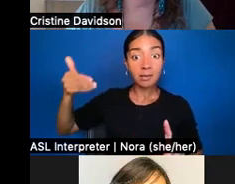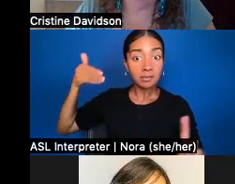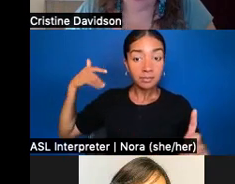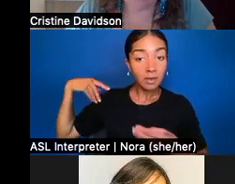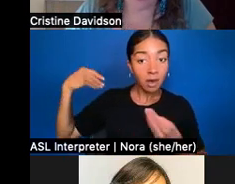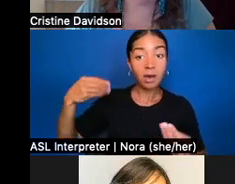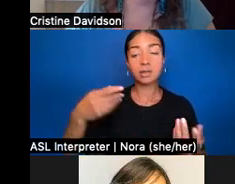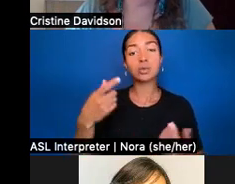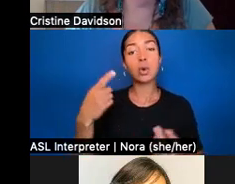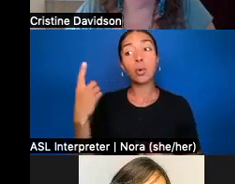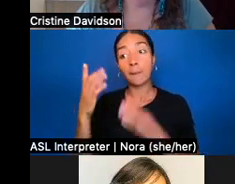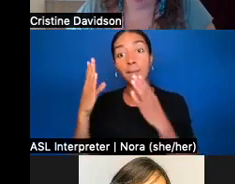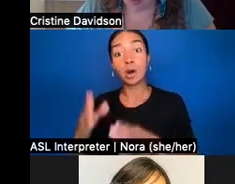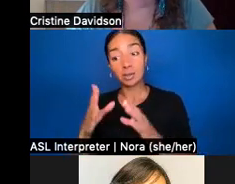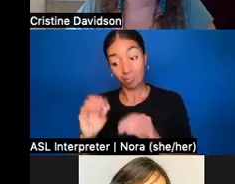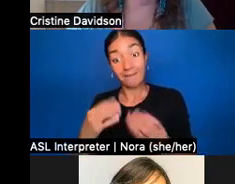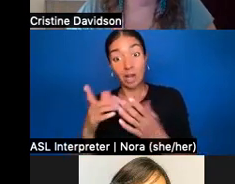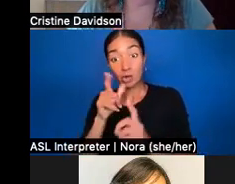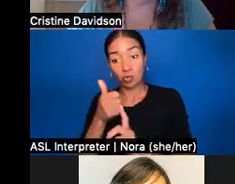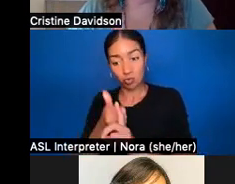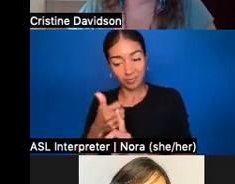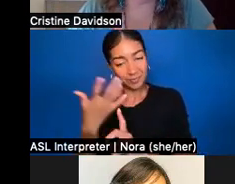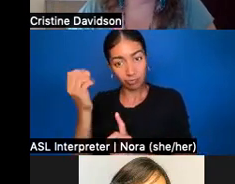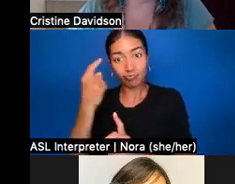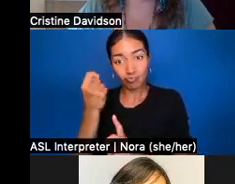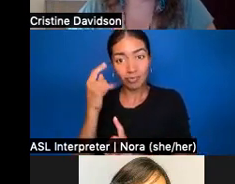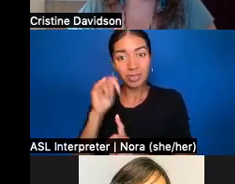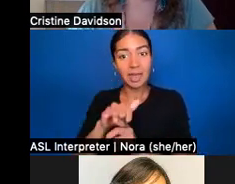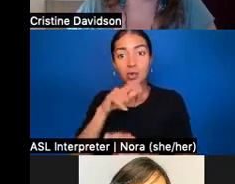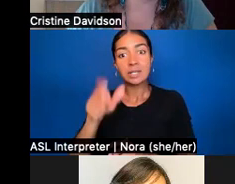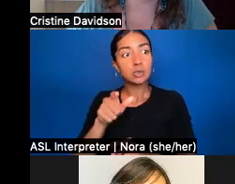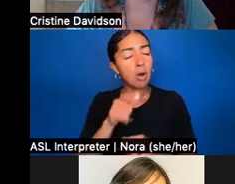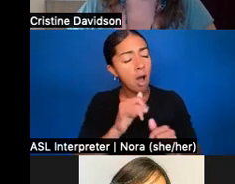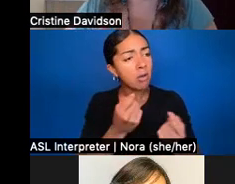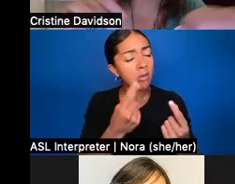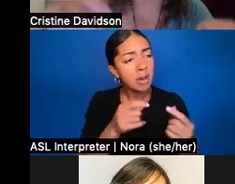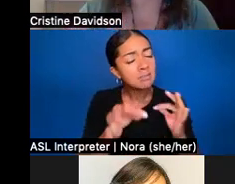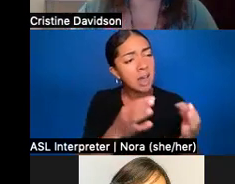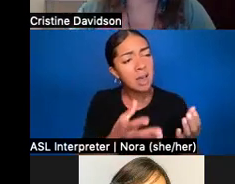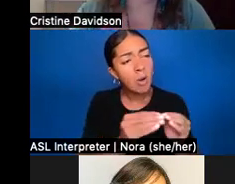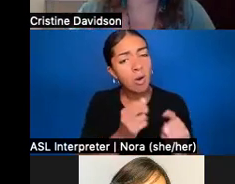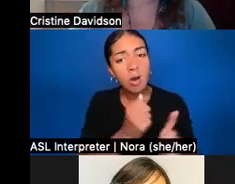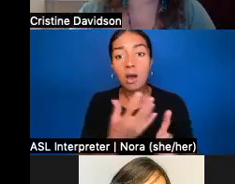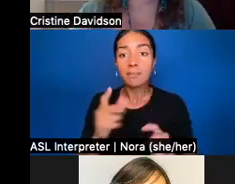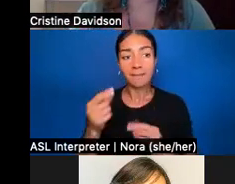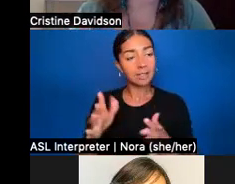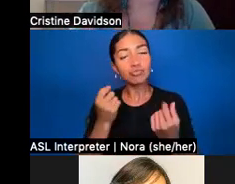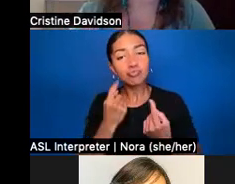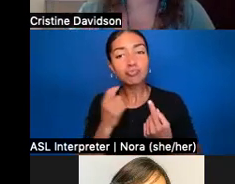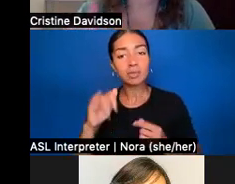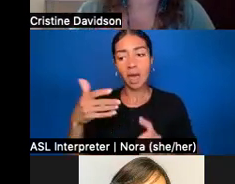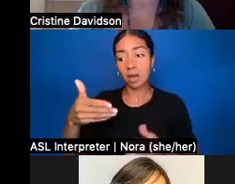of that explained, that can be super helpful. Know who those folks are, right? Strengthening that